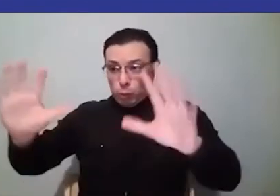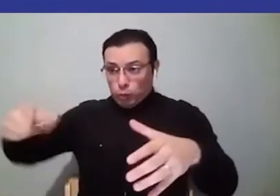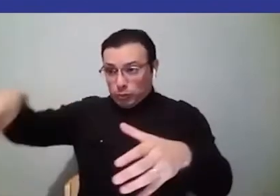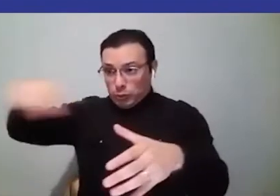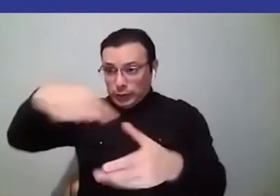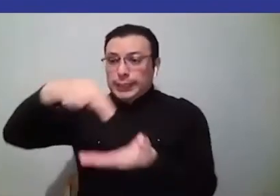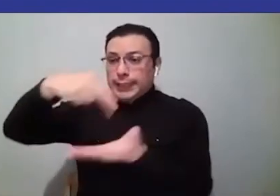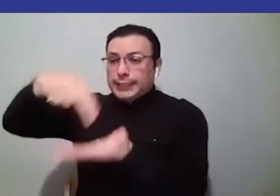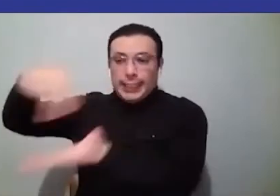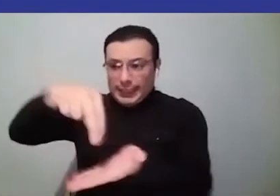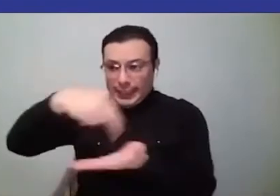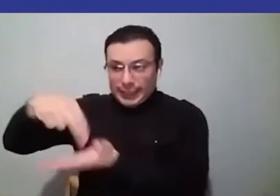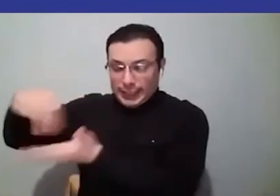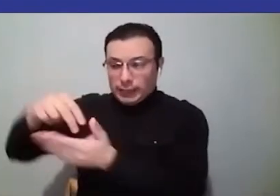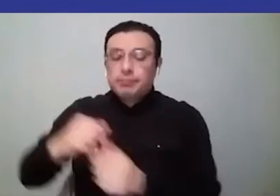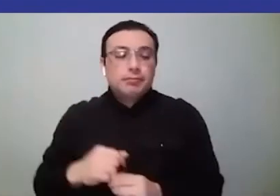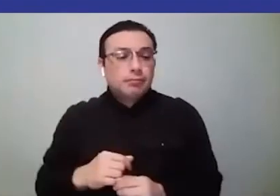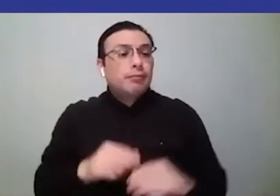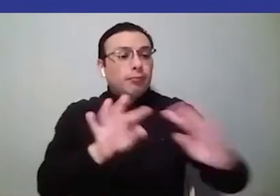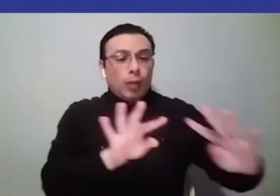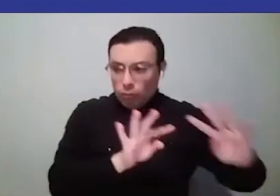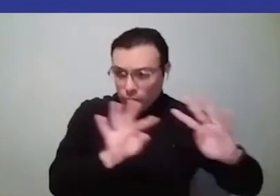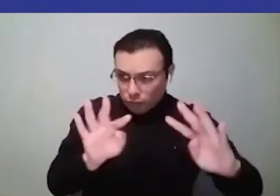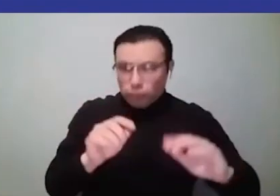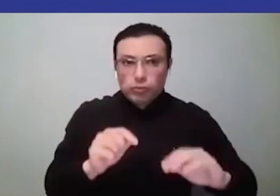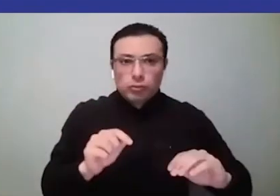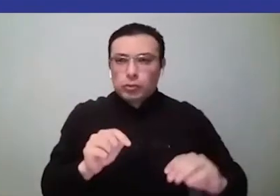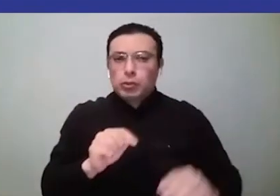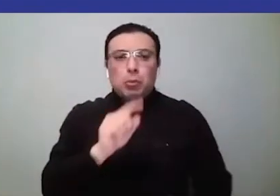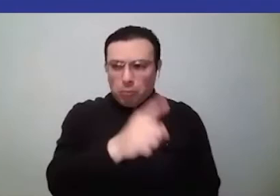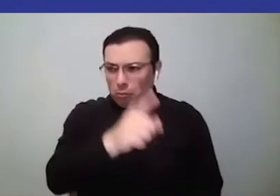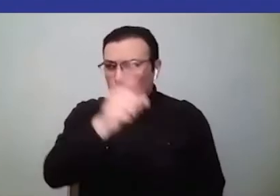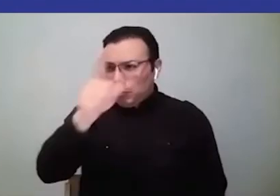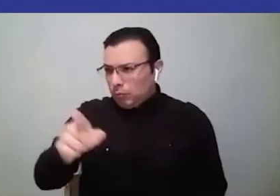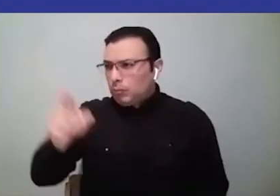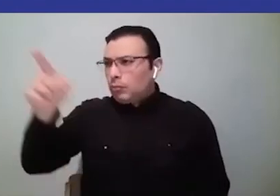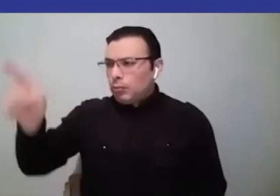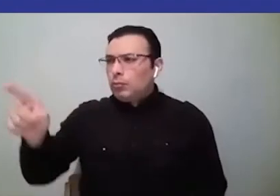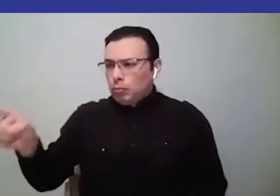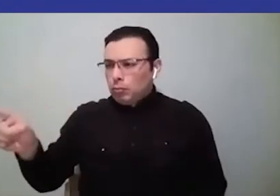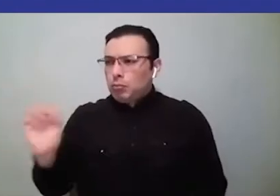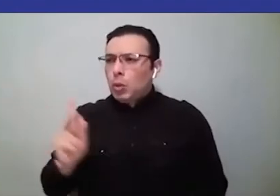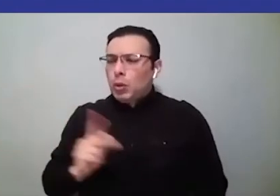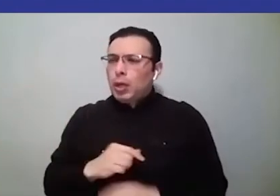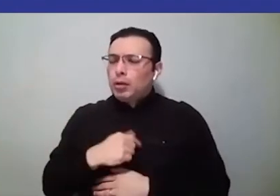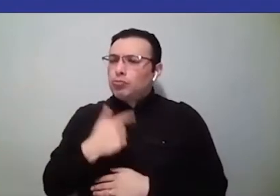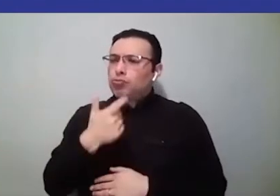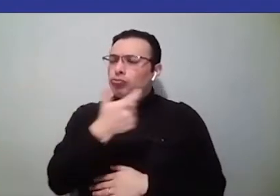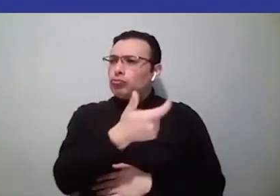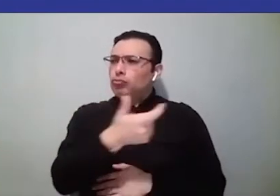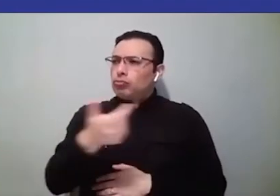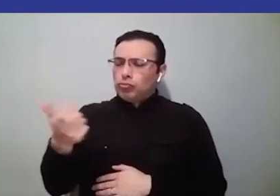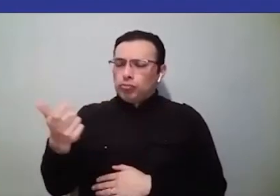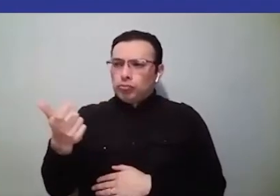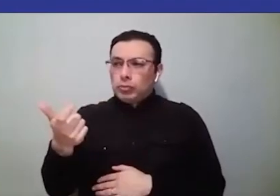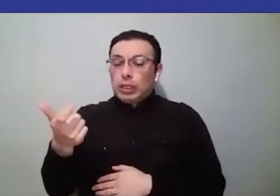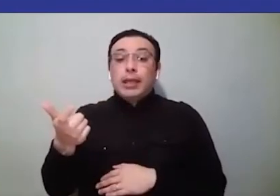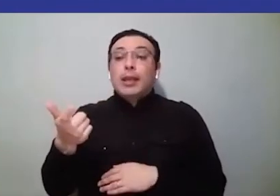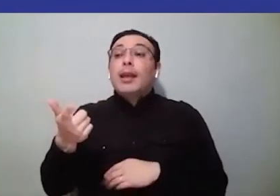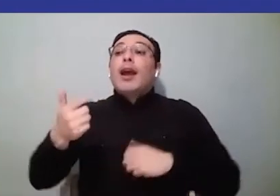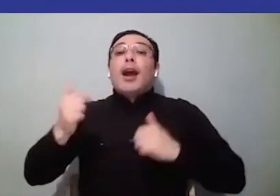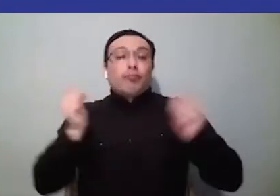in the environment. So there are all of these different pieces. So for each performance, there's a different experience that somebody